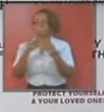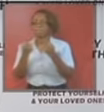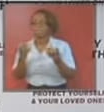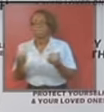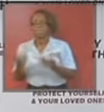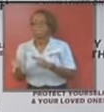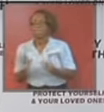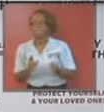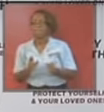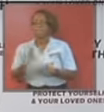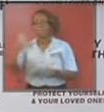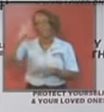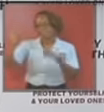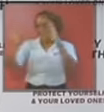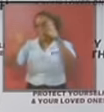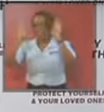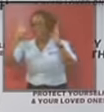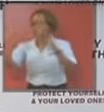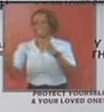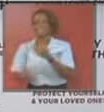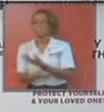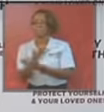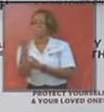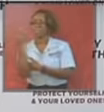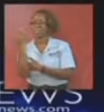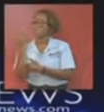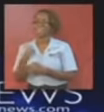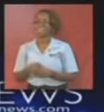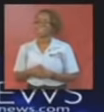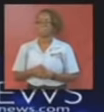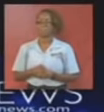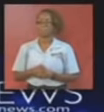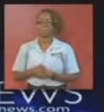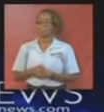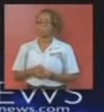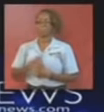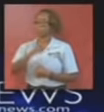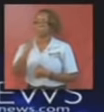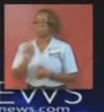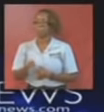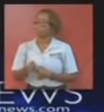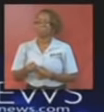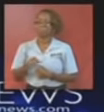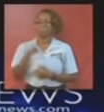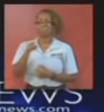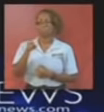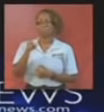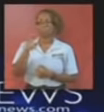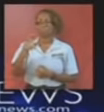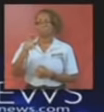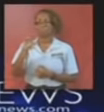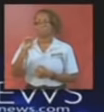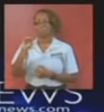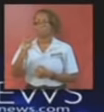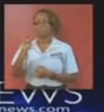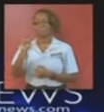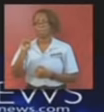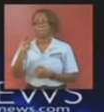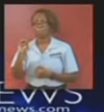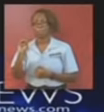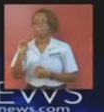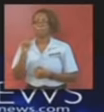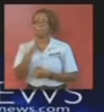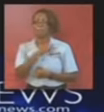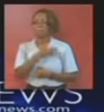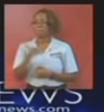Hi, good morning. Priya Bihari, azpnews.com. My question is this morning for Dr. Heinz. Dr. Heinz, in the map of Trinidad, there